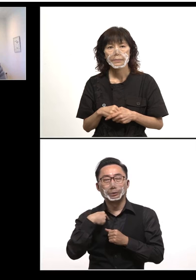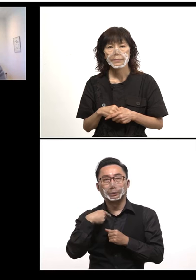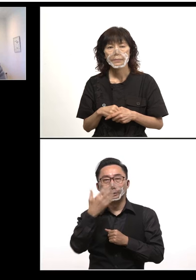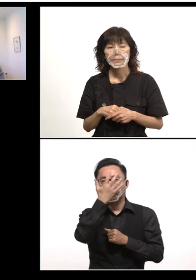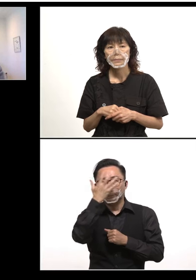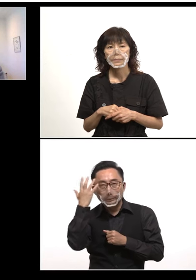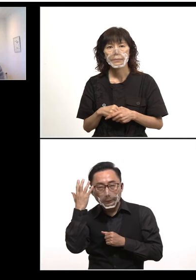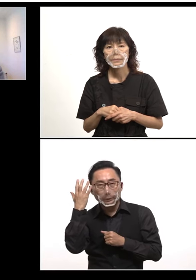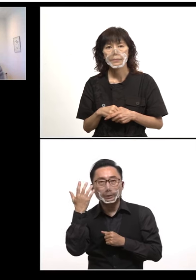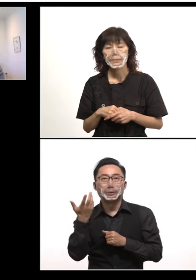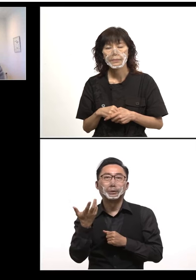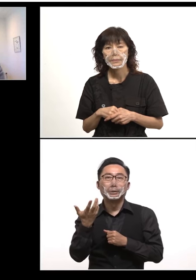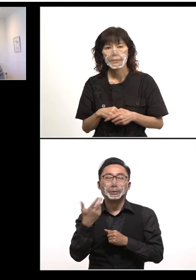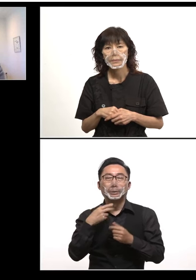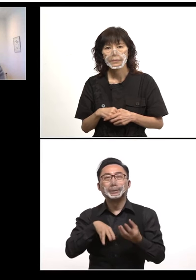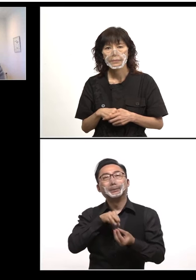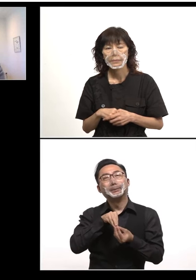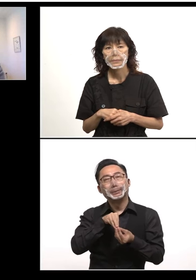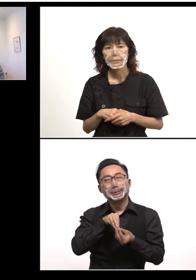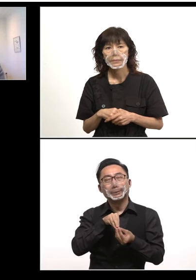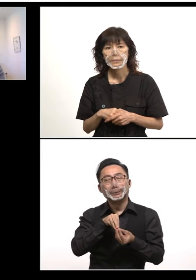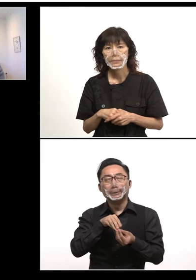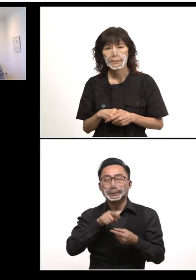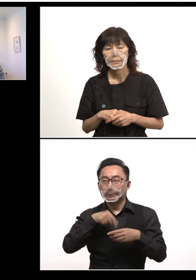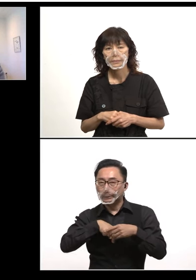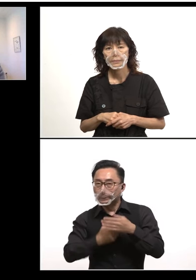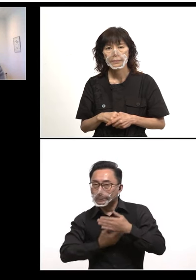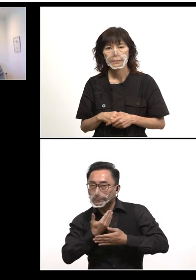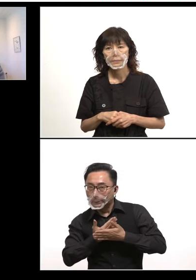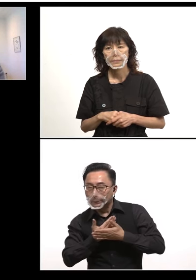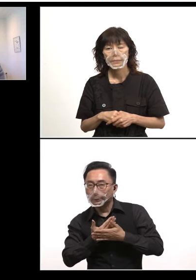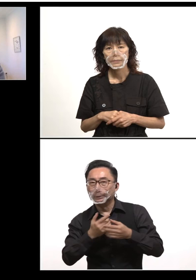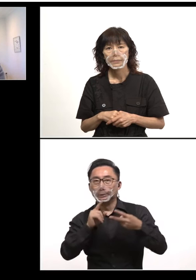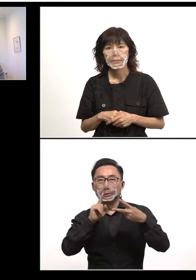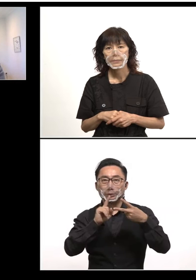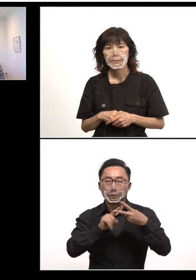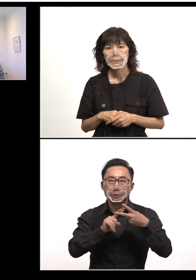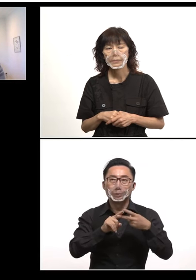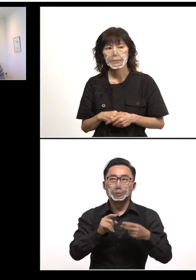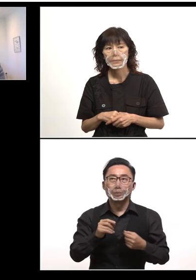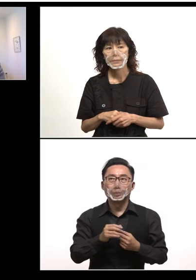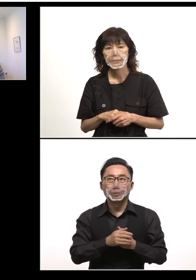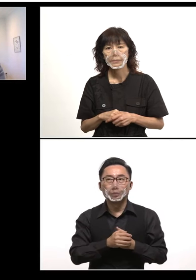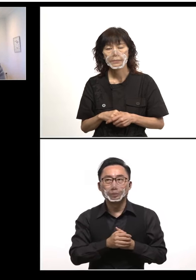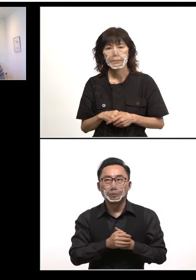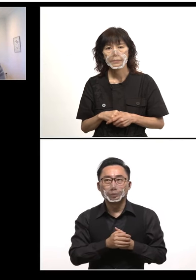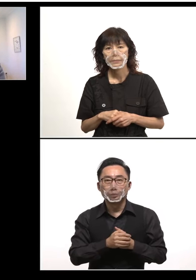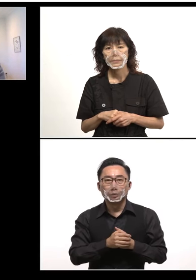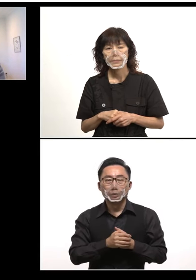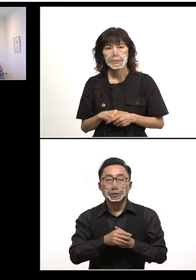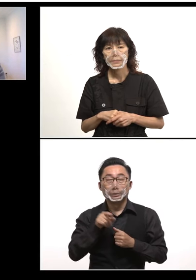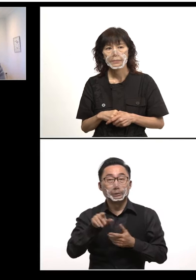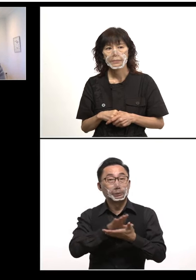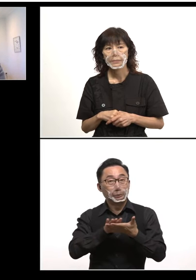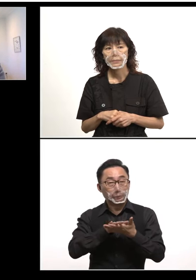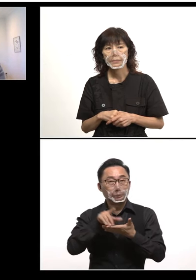also, you know, you saw yourself in your different levels of understanding this culture, and you realized how, oh my gosh, I used to